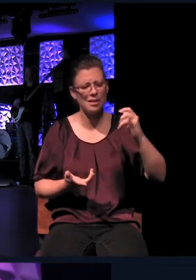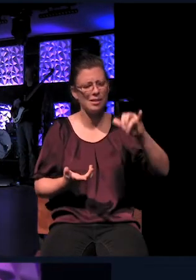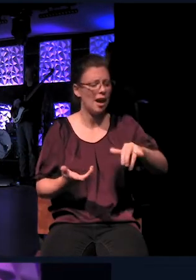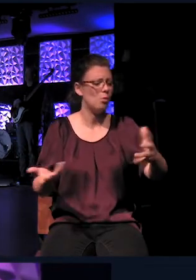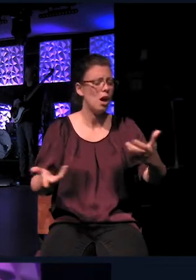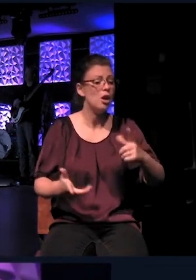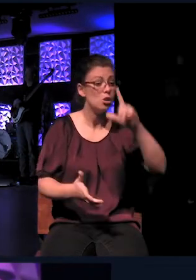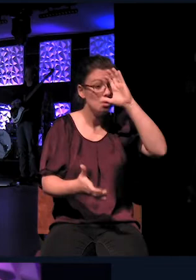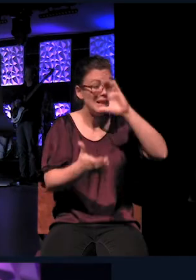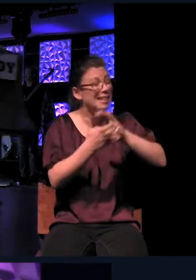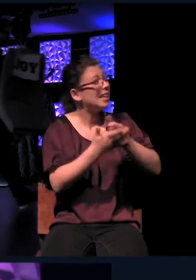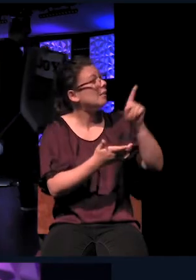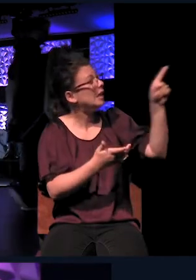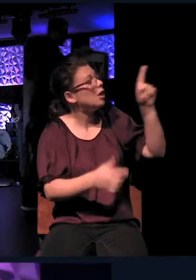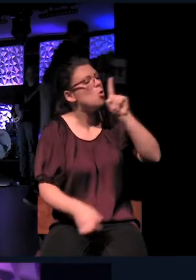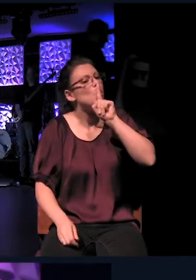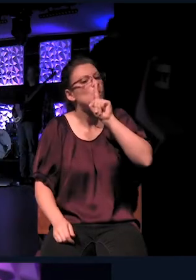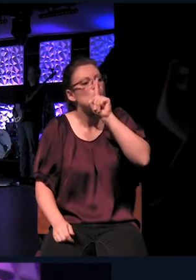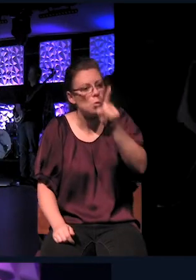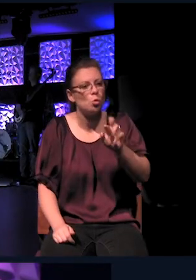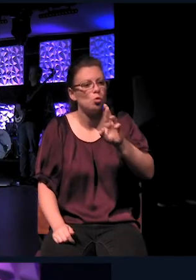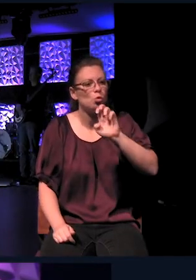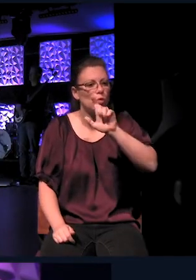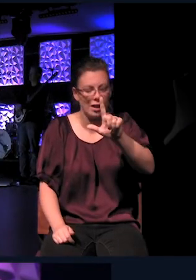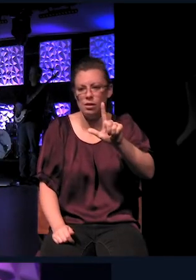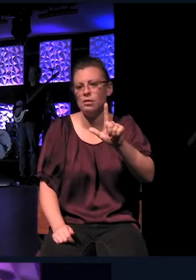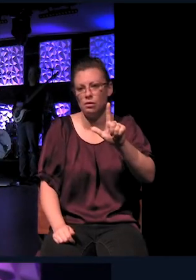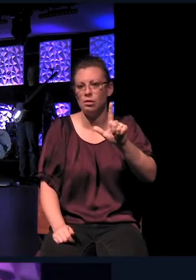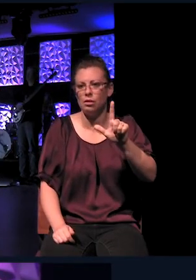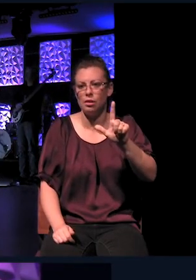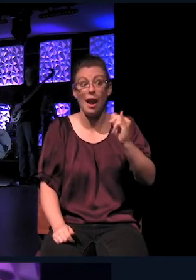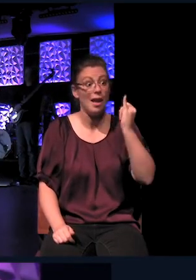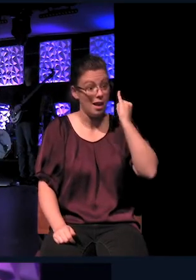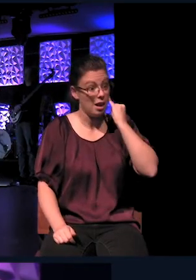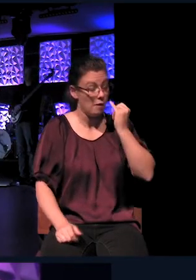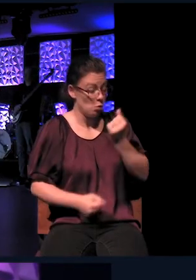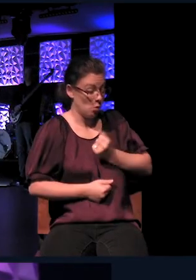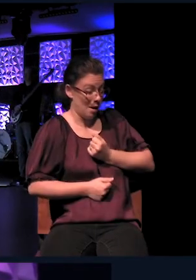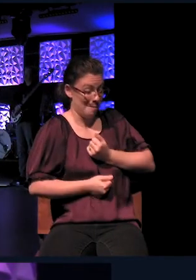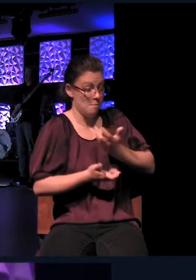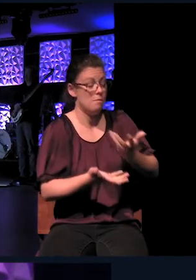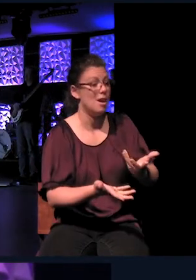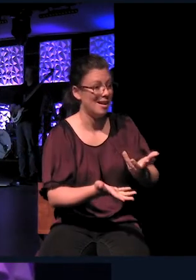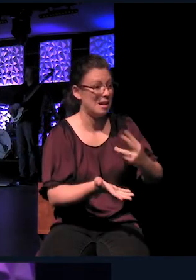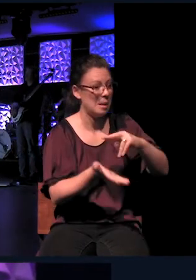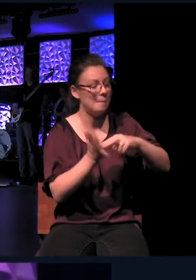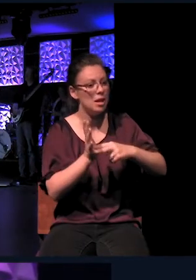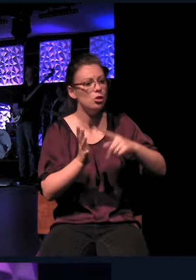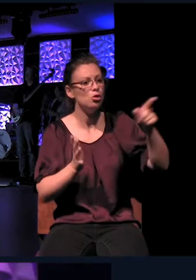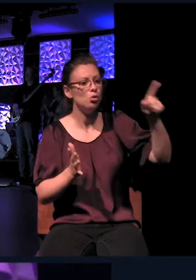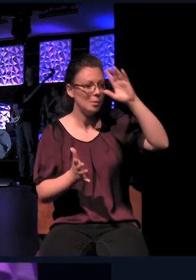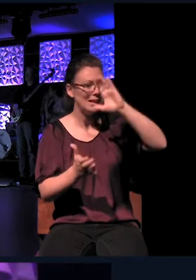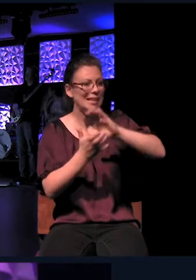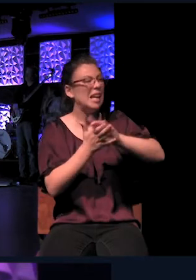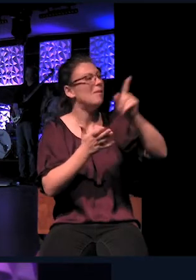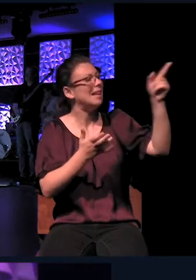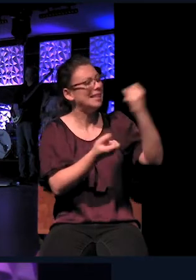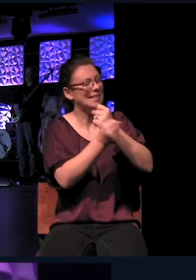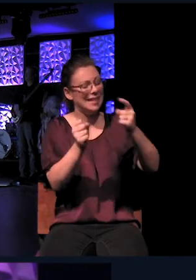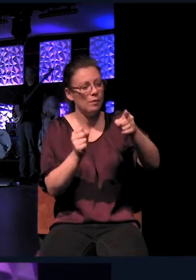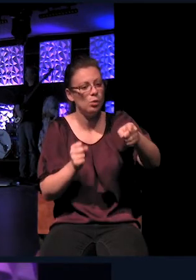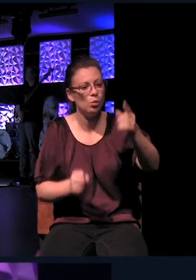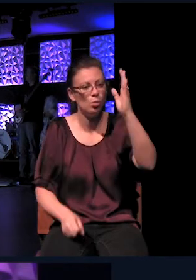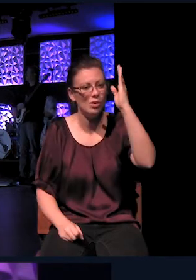and believe, you will be saved. That's when that restoration happens. And then we